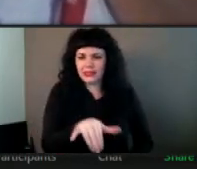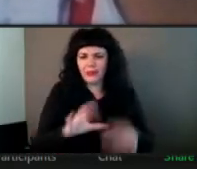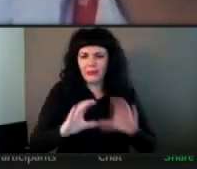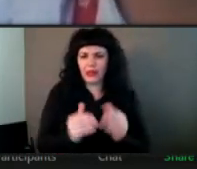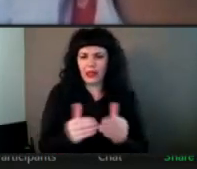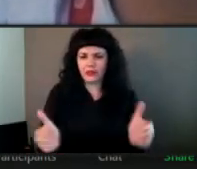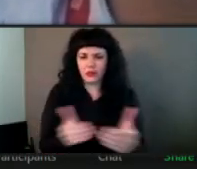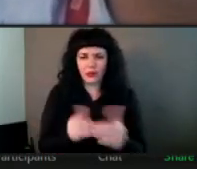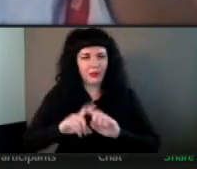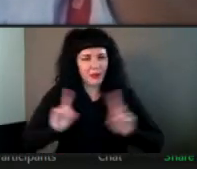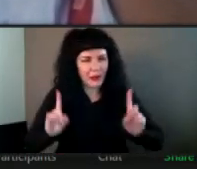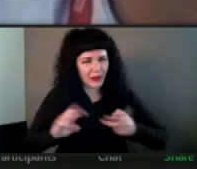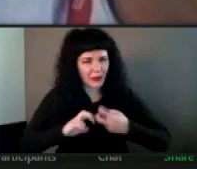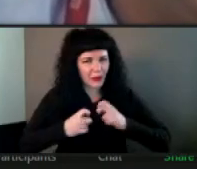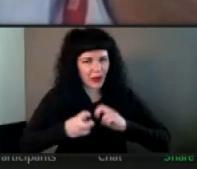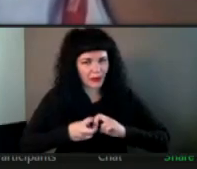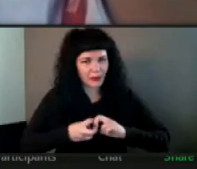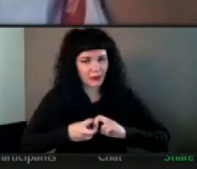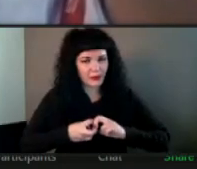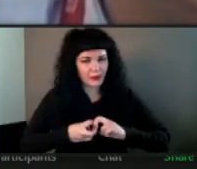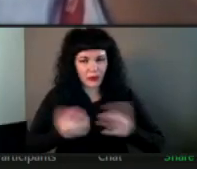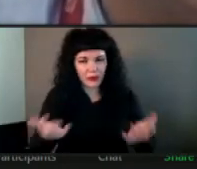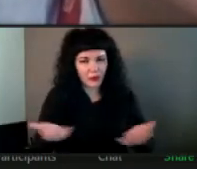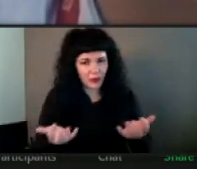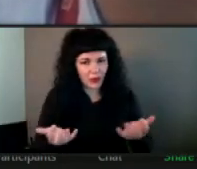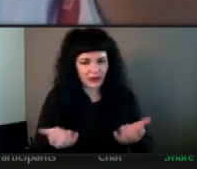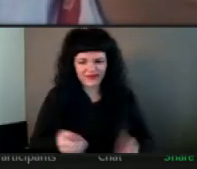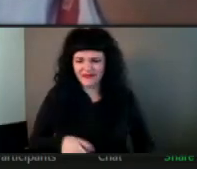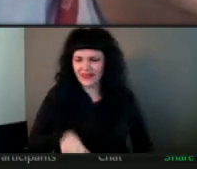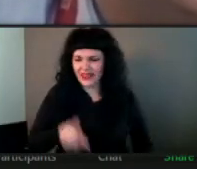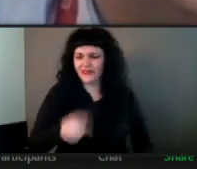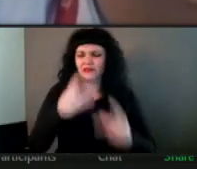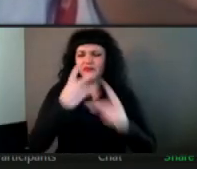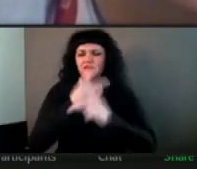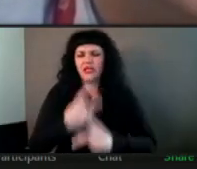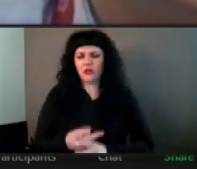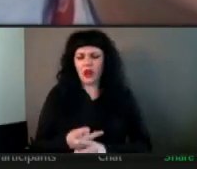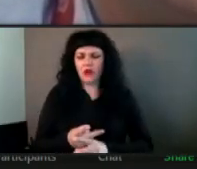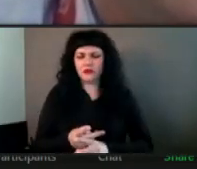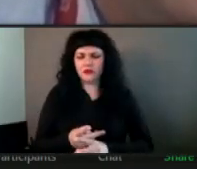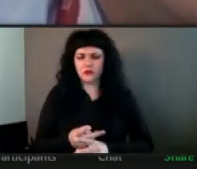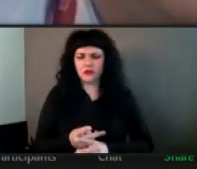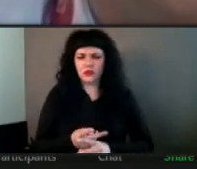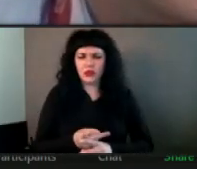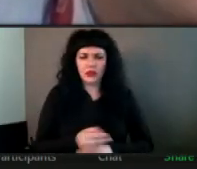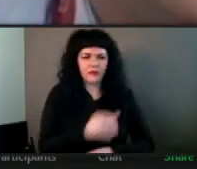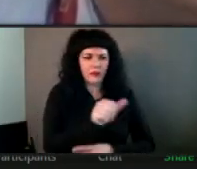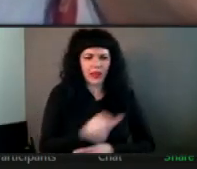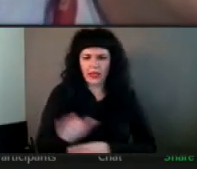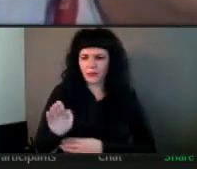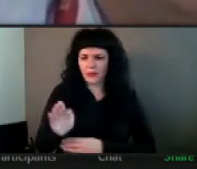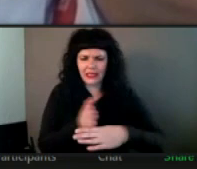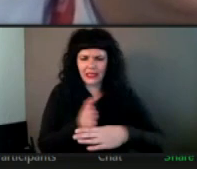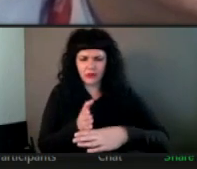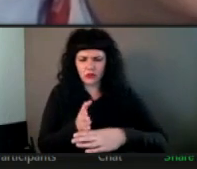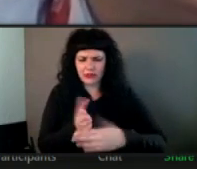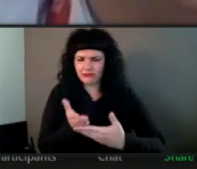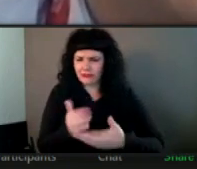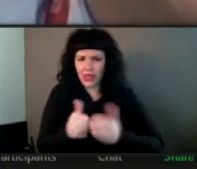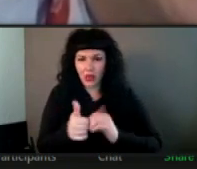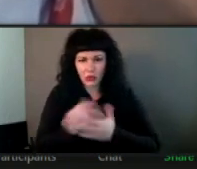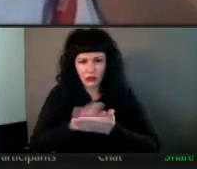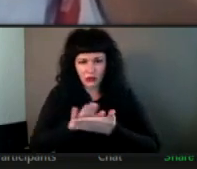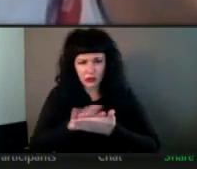you have to clearly define how would you clean the classroom in between and things of that nature. Because if you